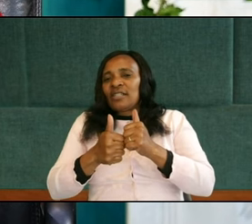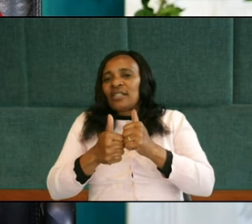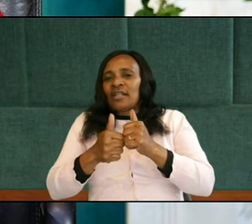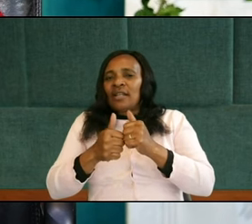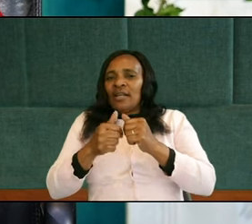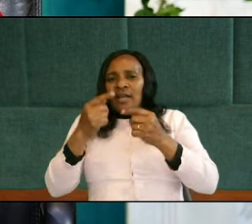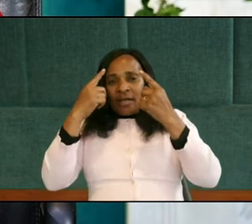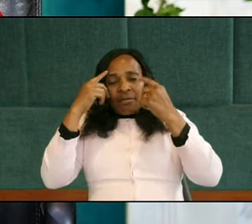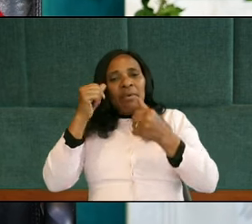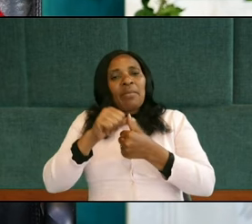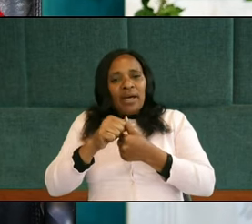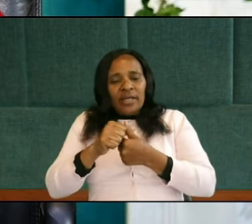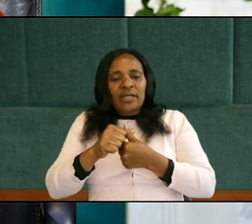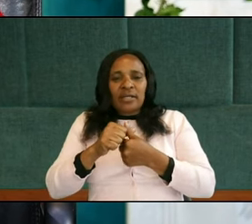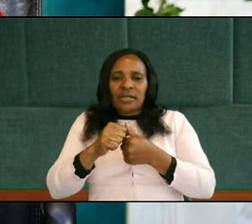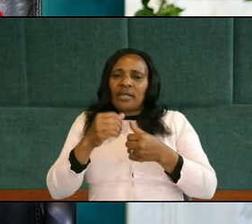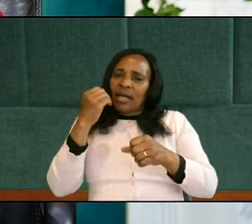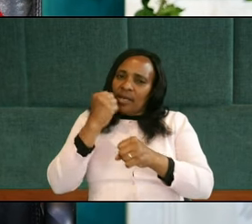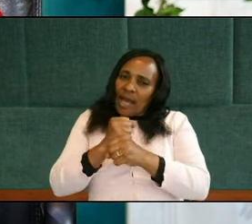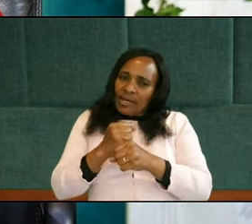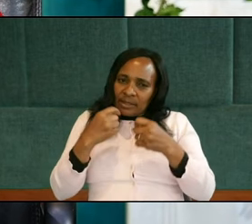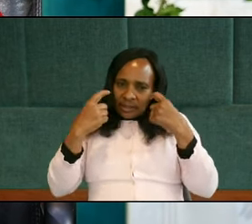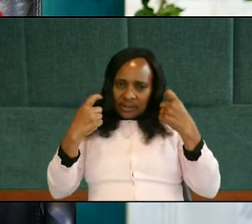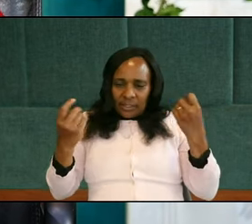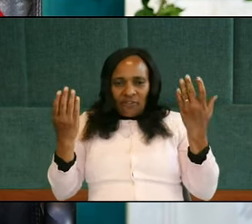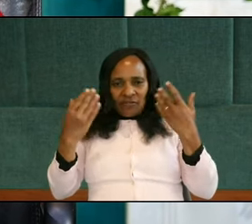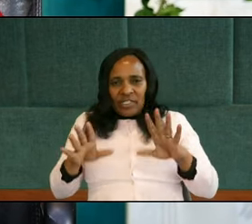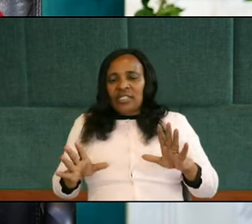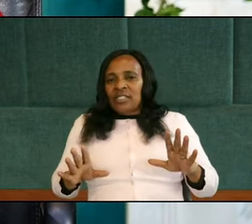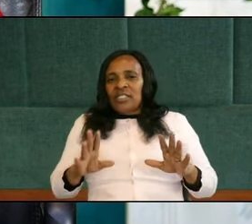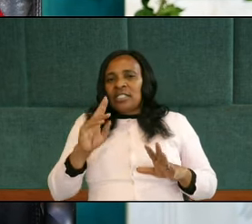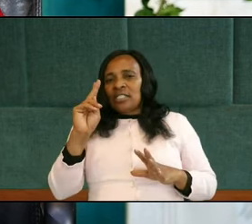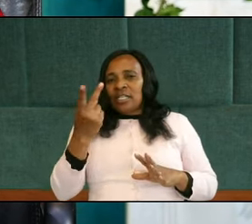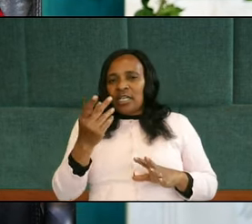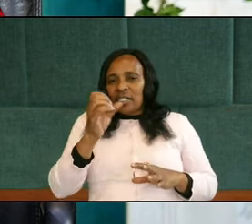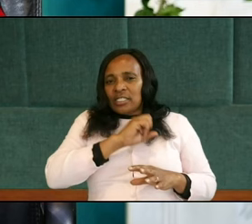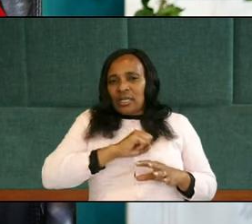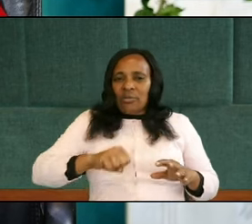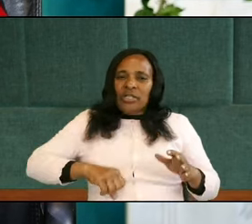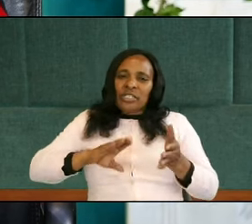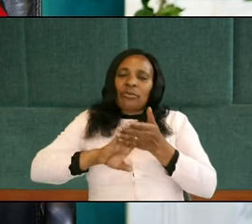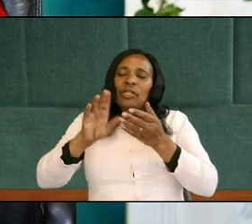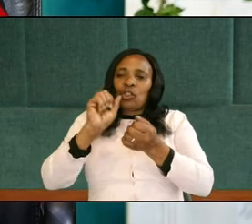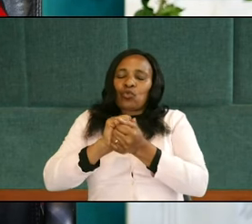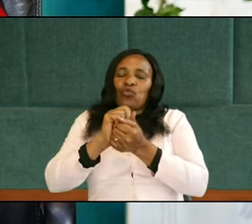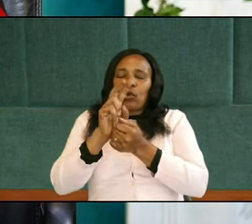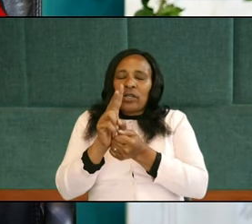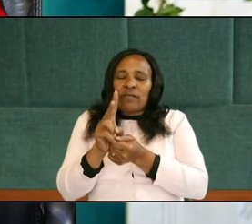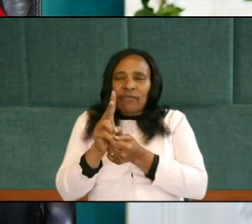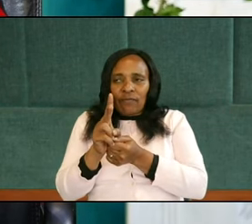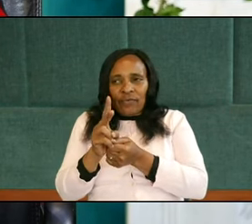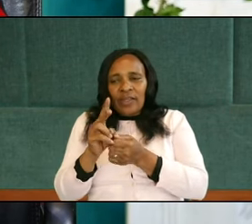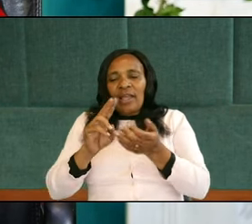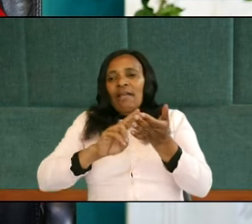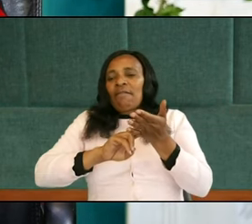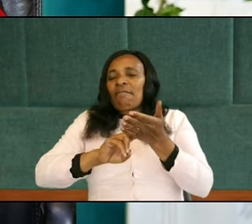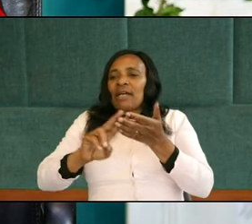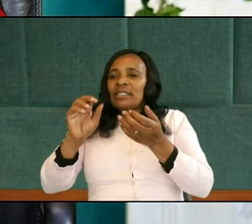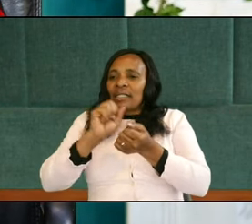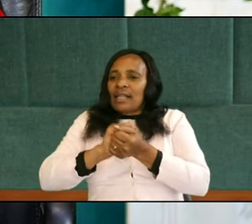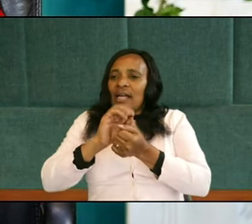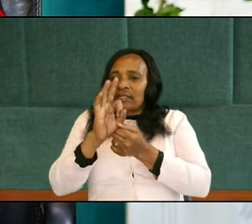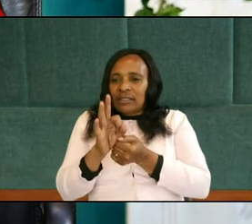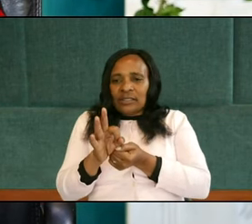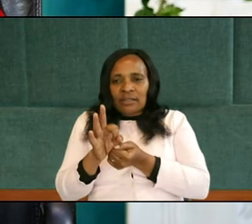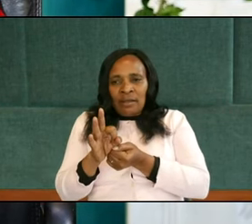actually realized that he had done a sin, which is in 2 Samuel chapter 12. That's in verse